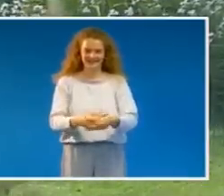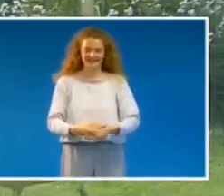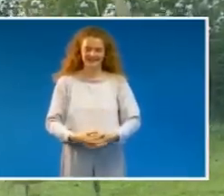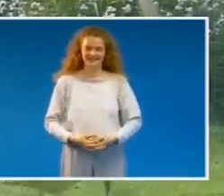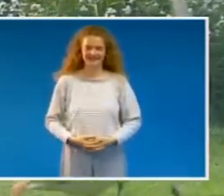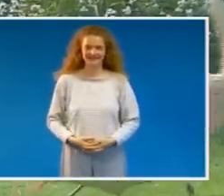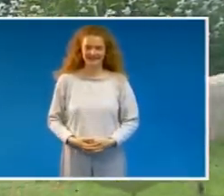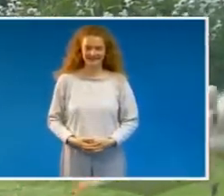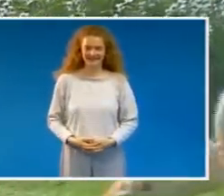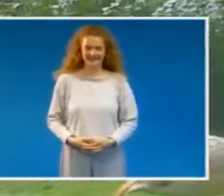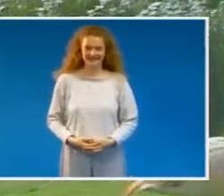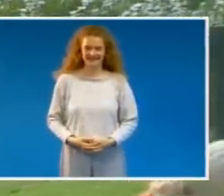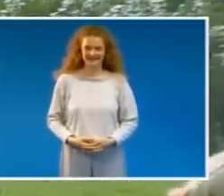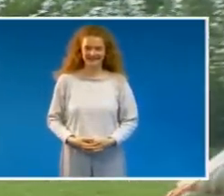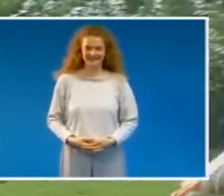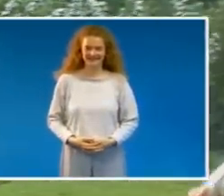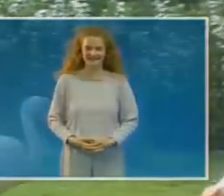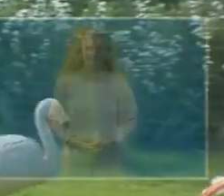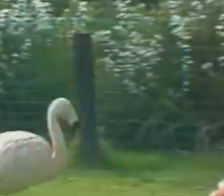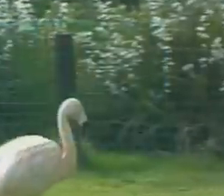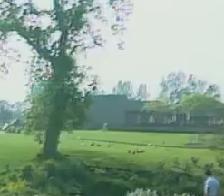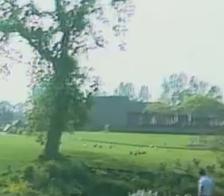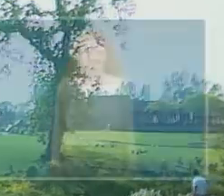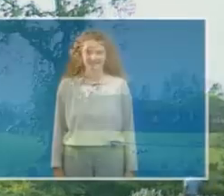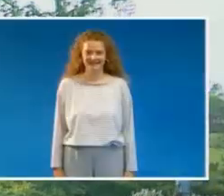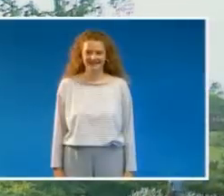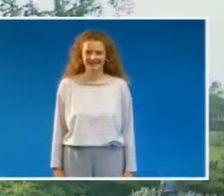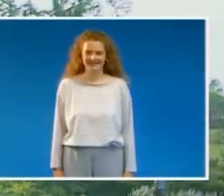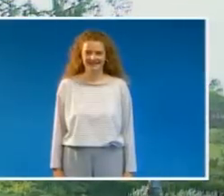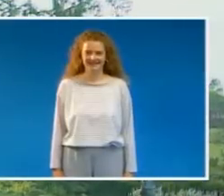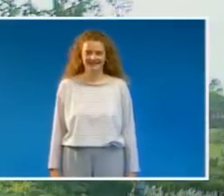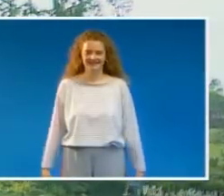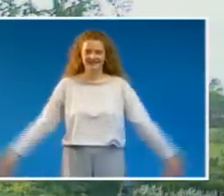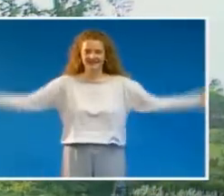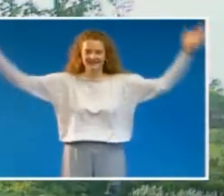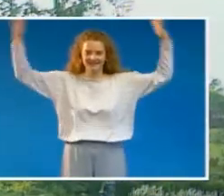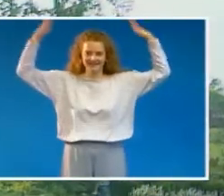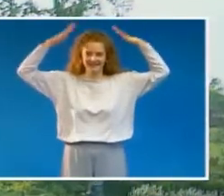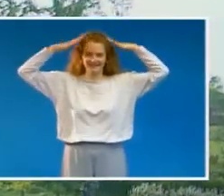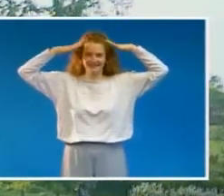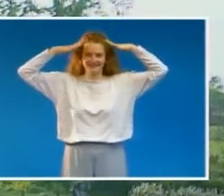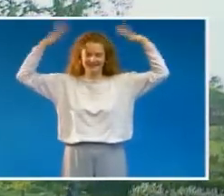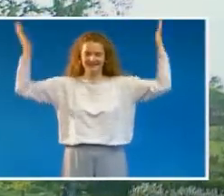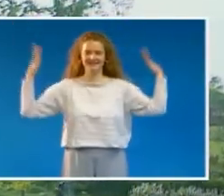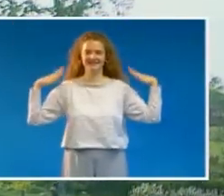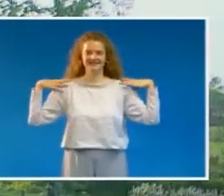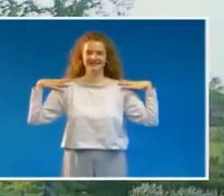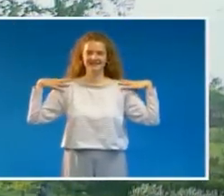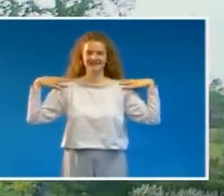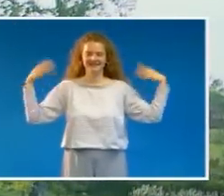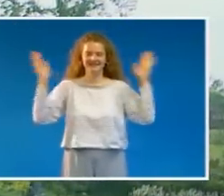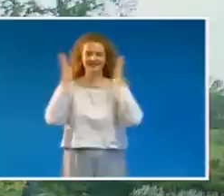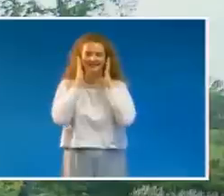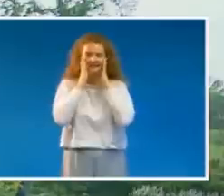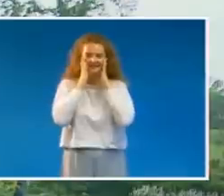then I fold them silently. my hands upon my head I place,